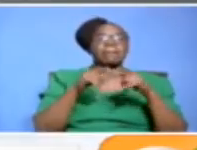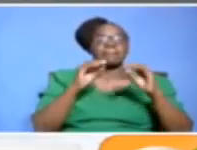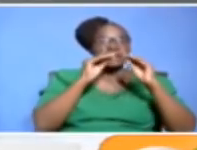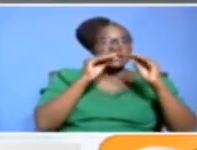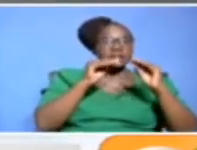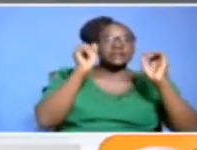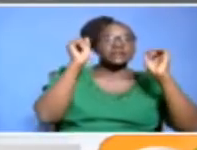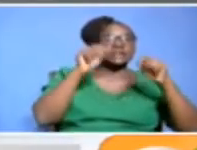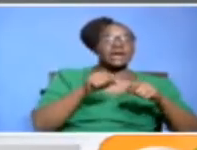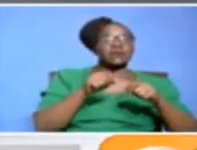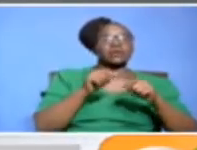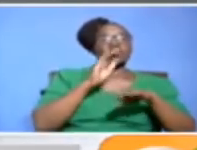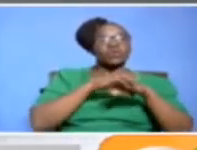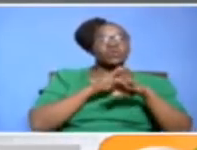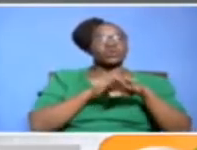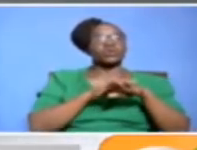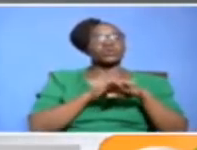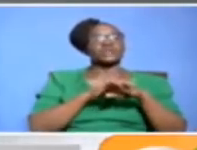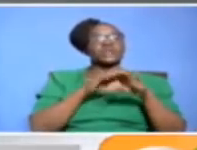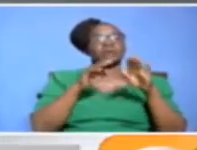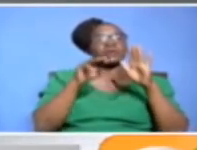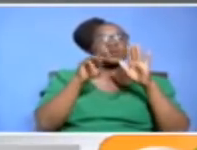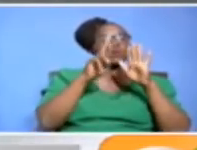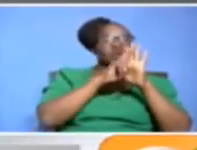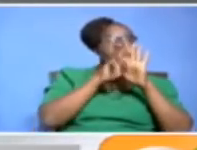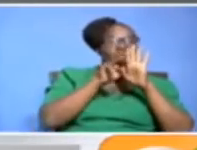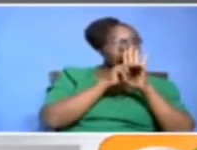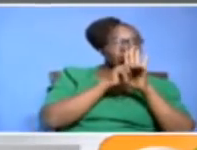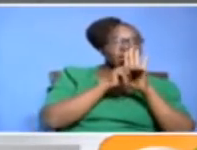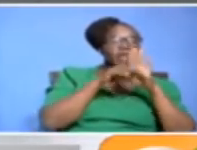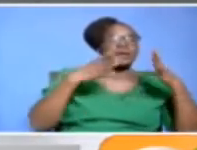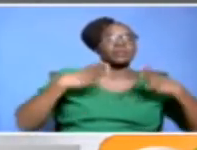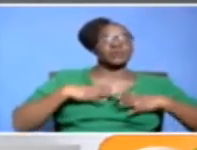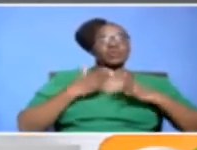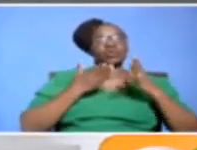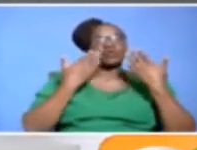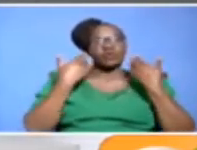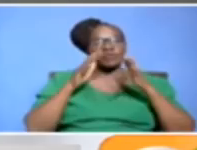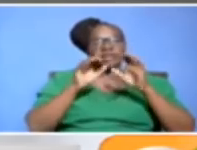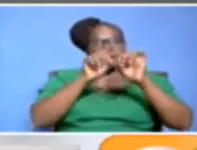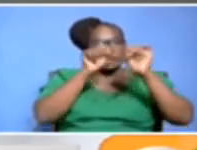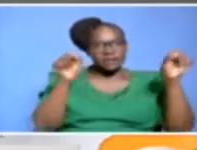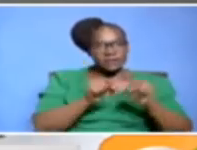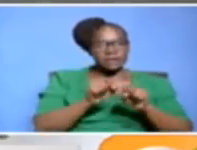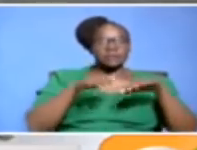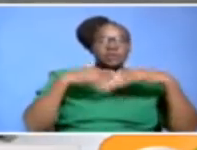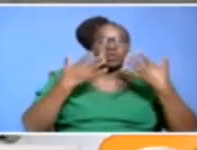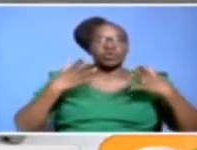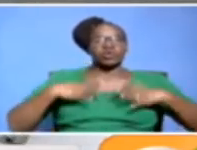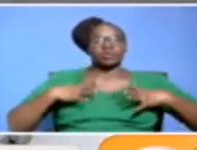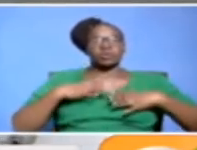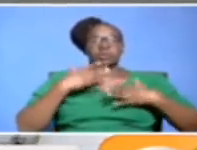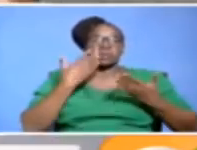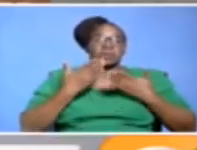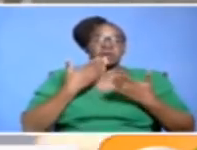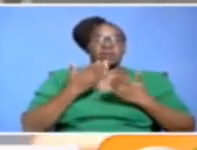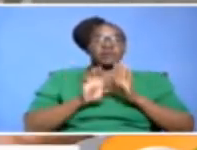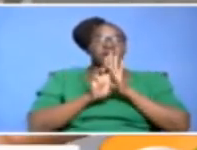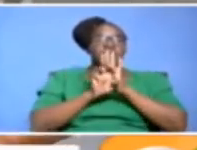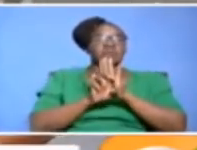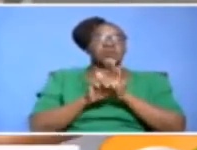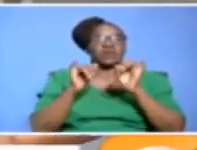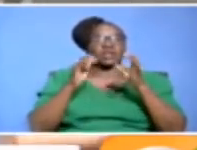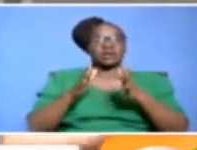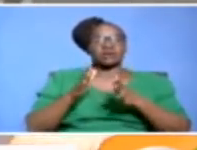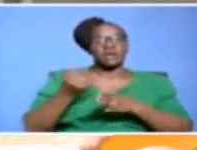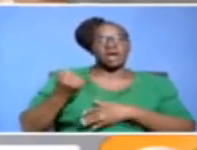on good peers and role models, you know, people who have been through the system, or people who are, like for example, Victoria, there's a